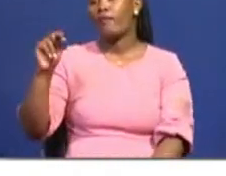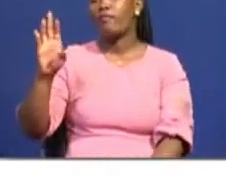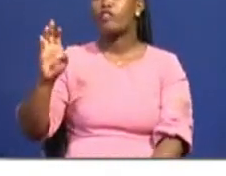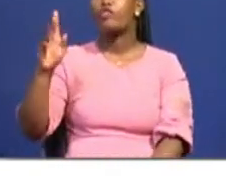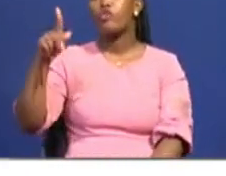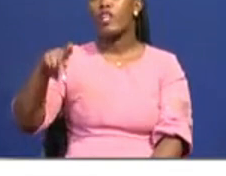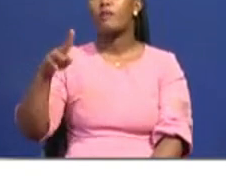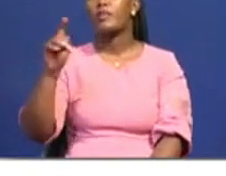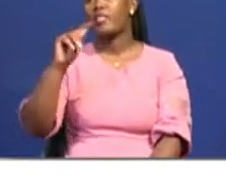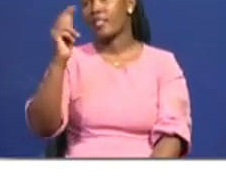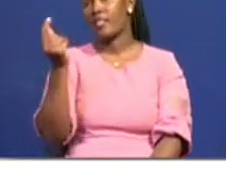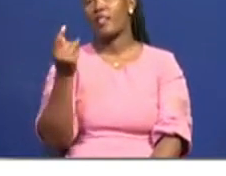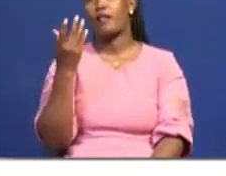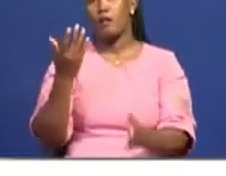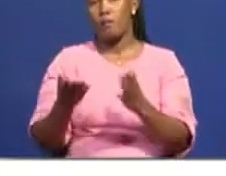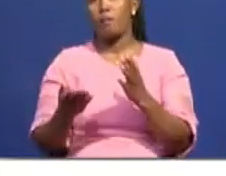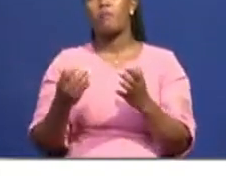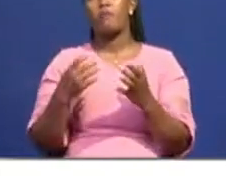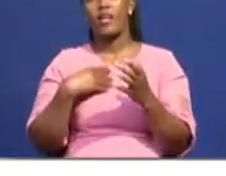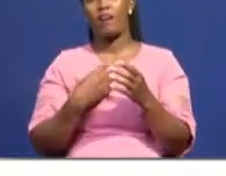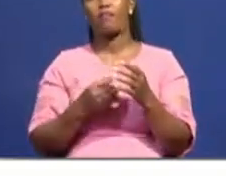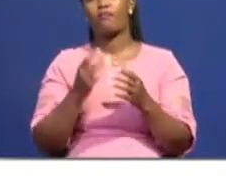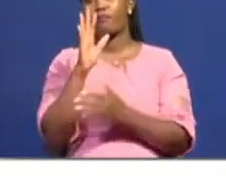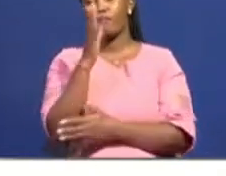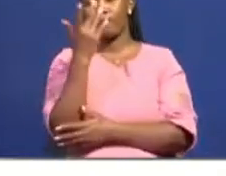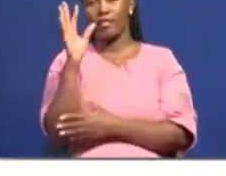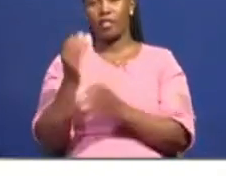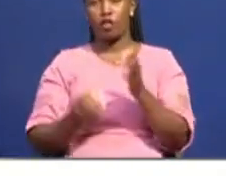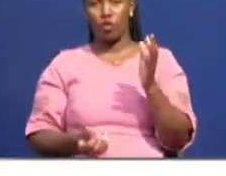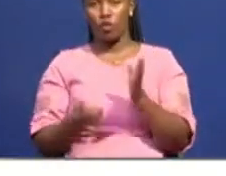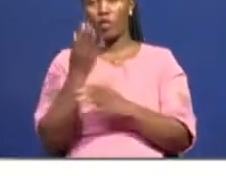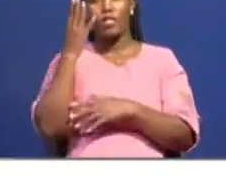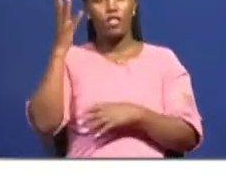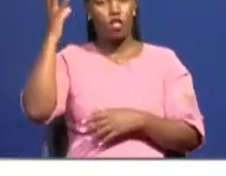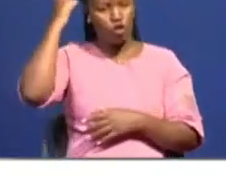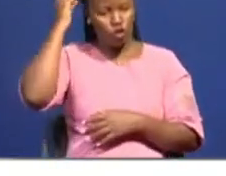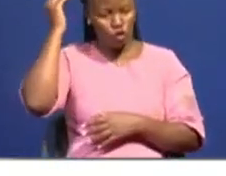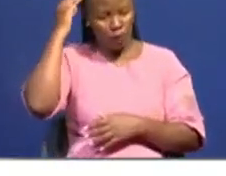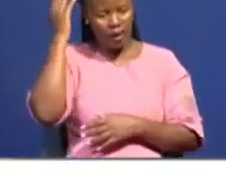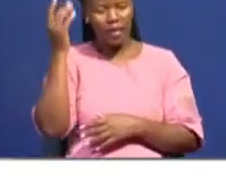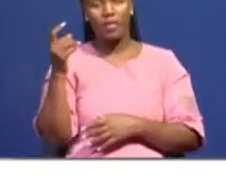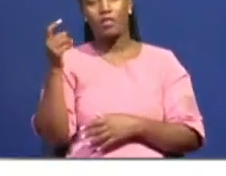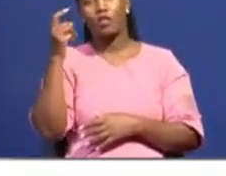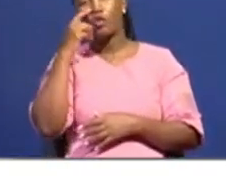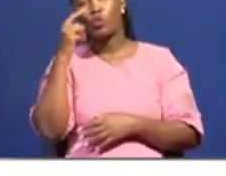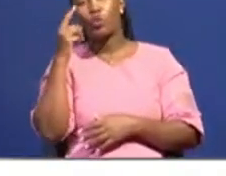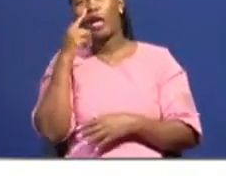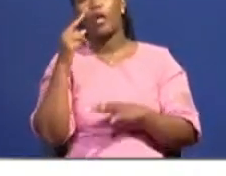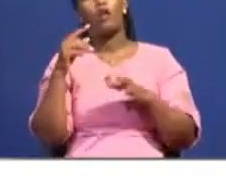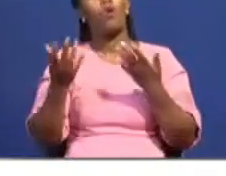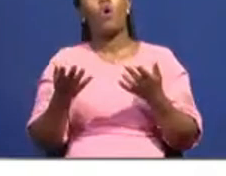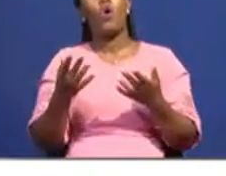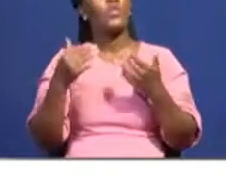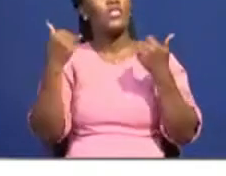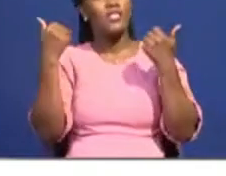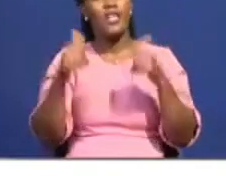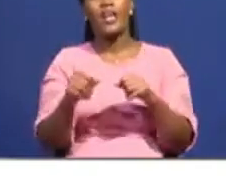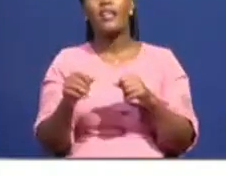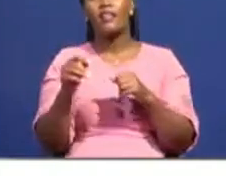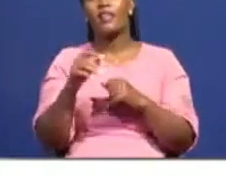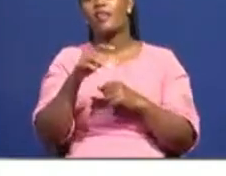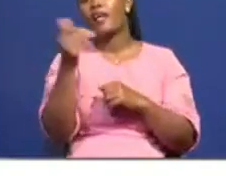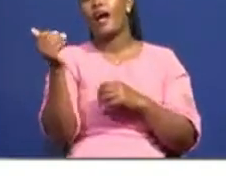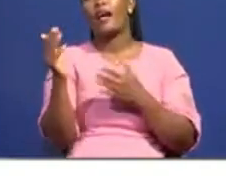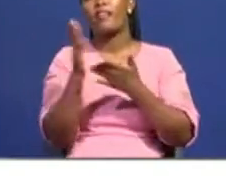tree growing in Somalia, in Sudan, in every other open space. That is the only way you can say we are